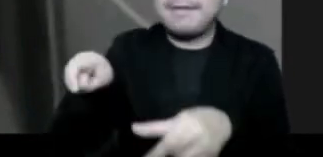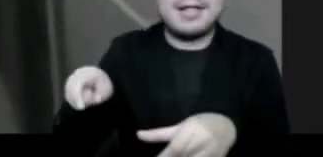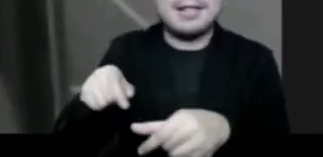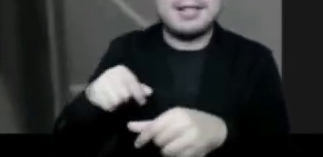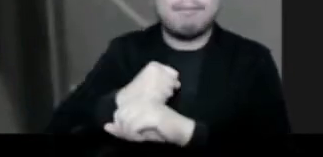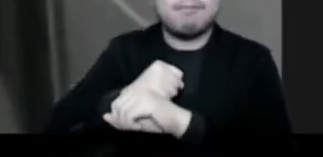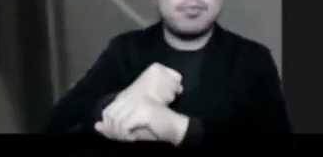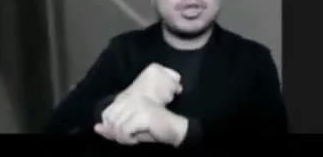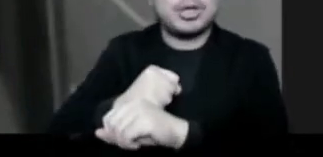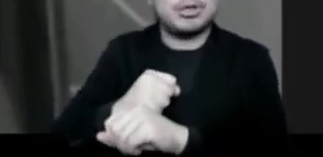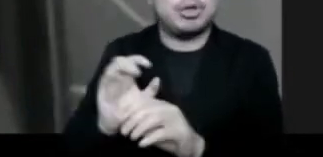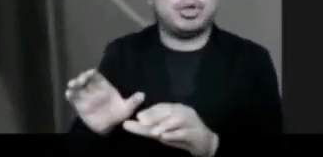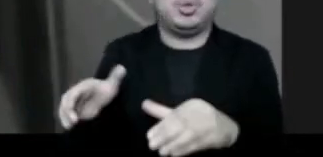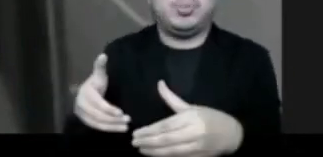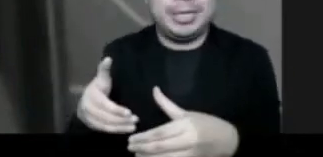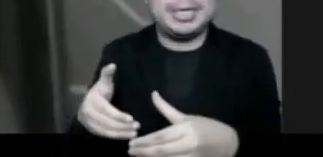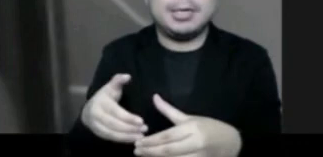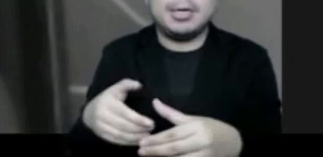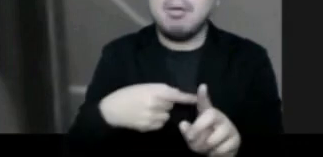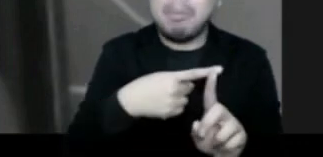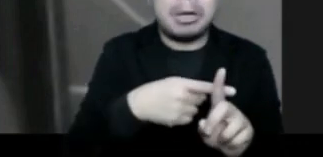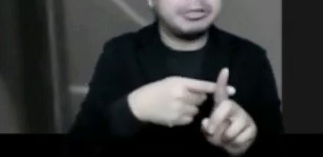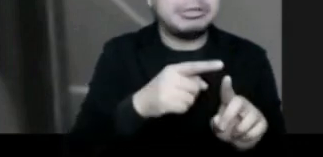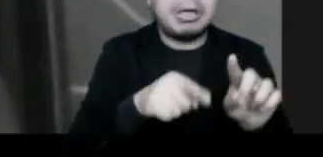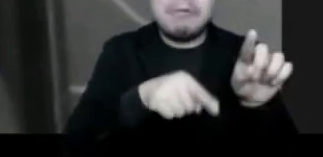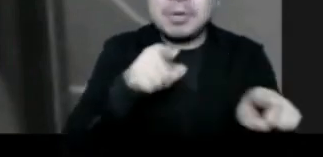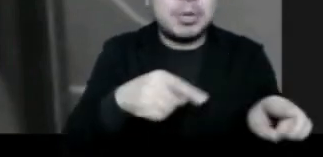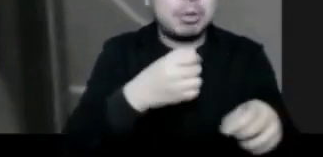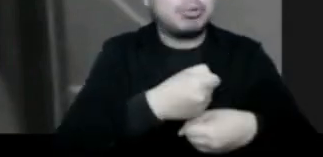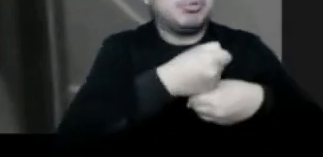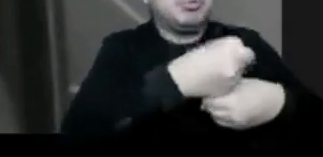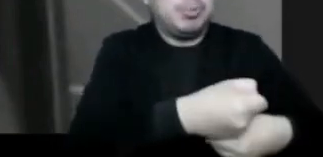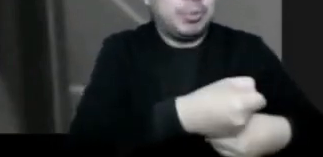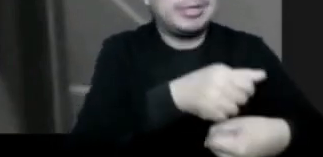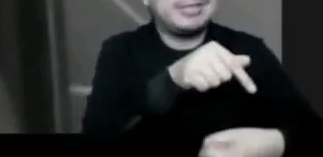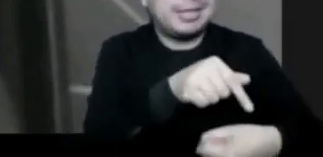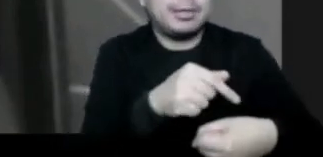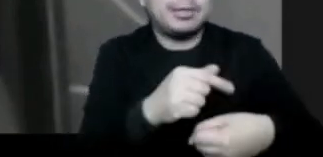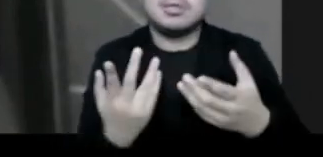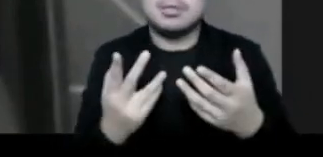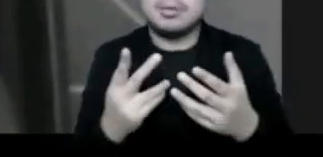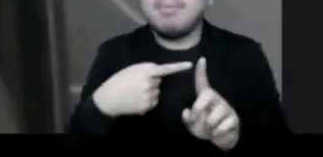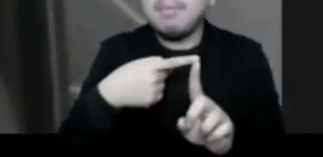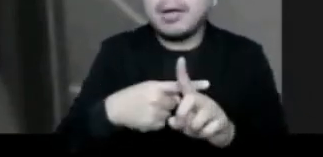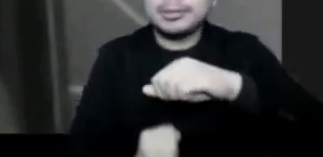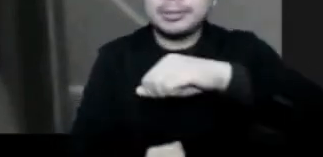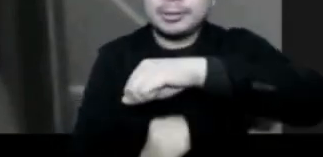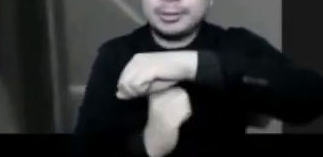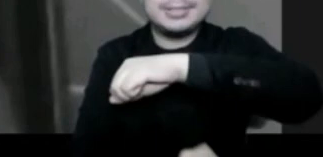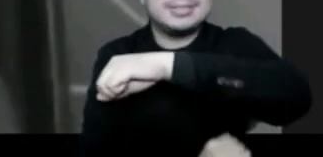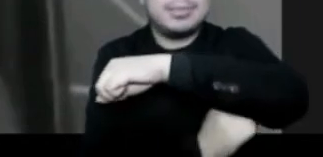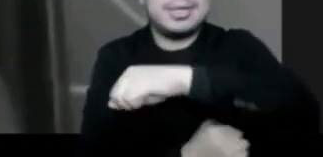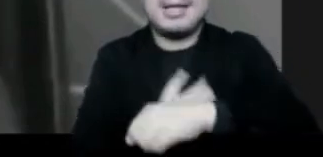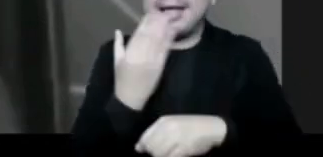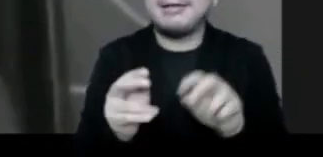we also have like structures at district, we call them district disability forum. And in other districts,